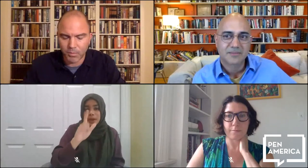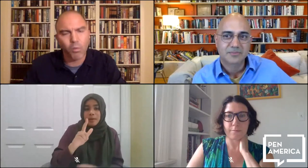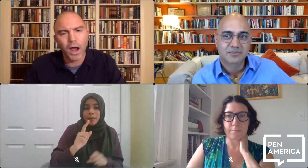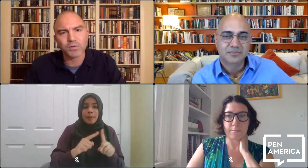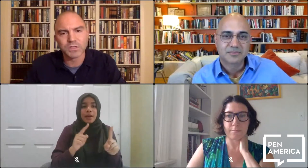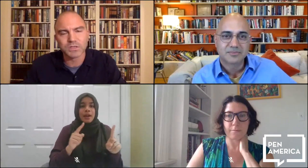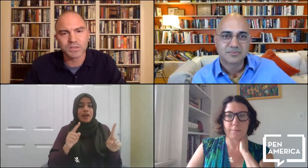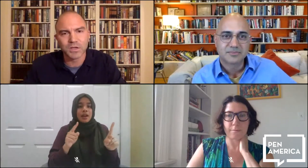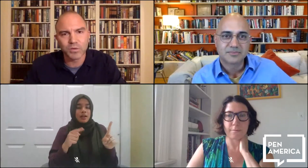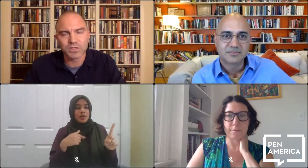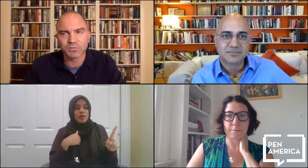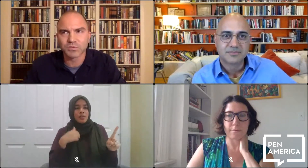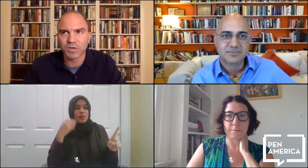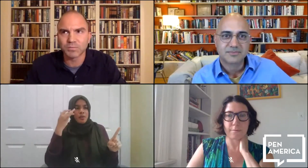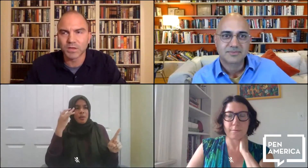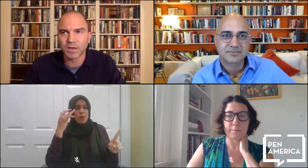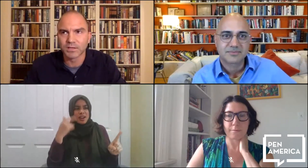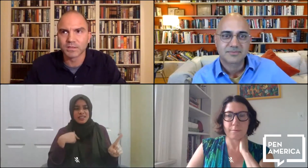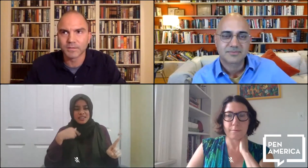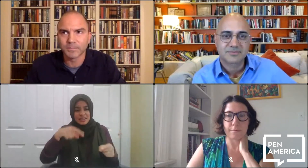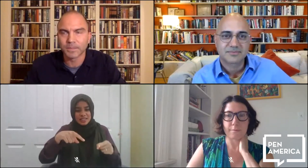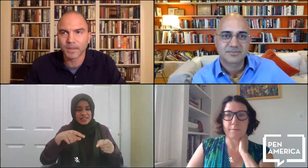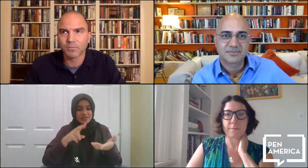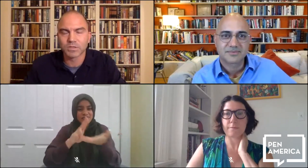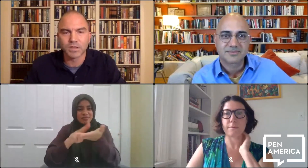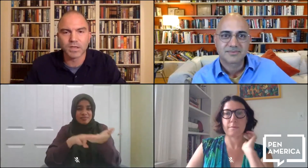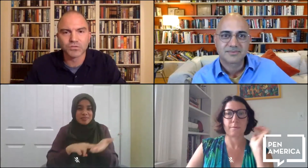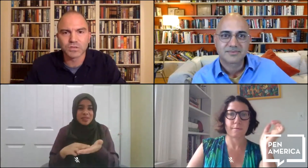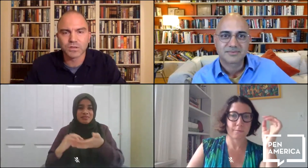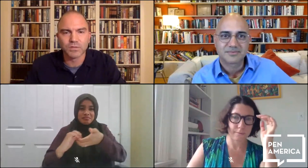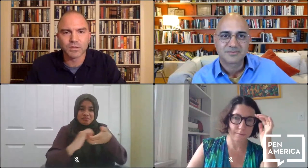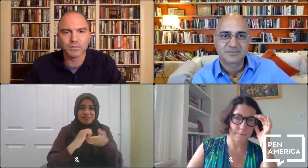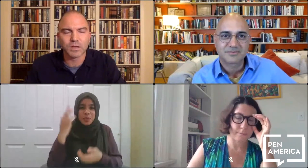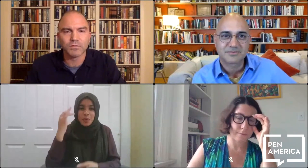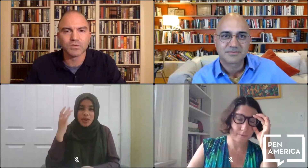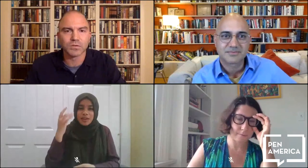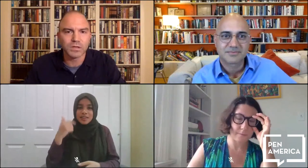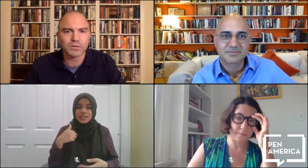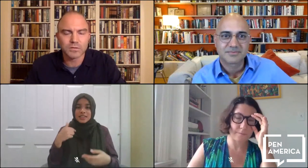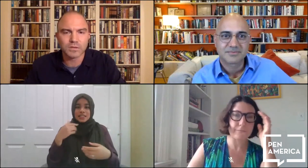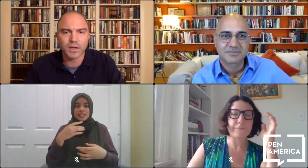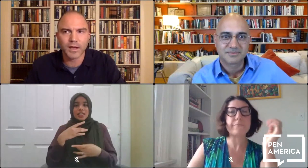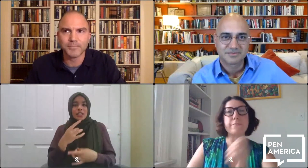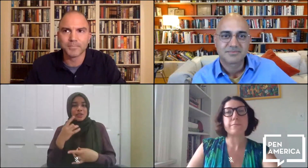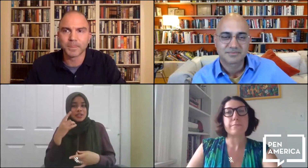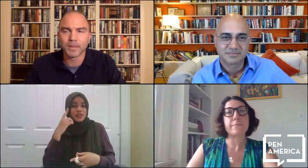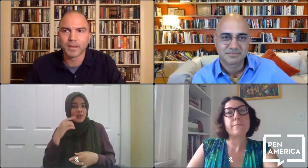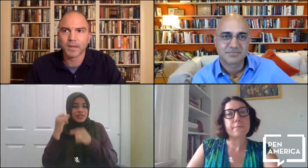But why was this a deal reached? It was reached because it was in the interests of the individual leaders,